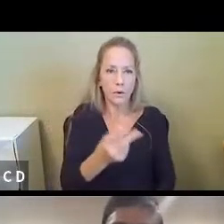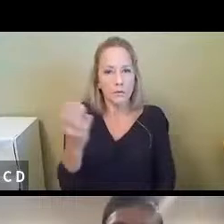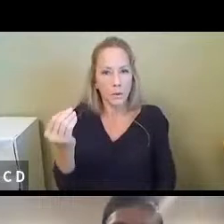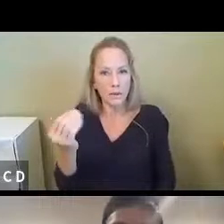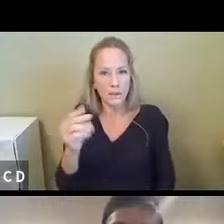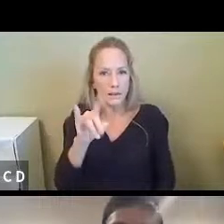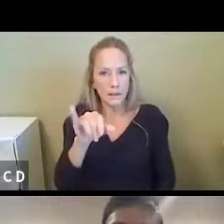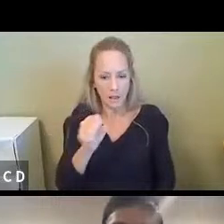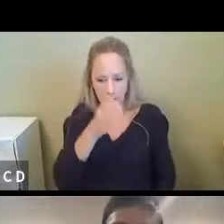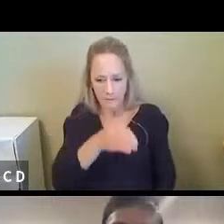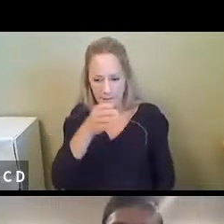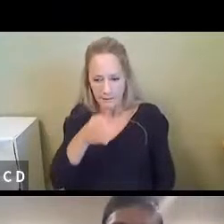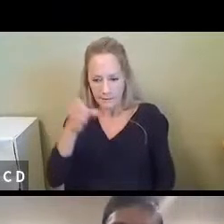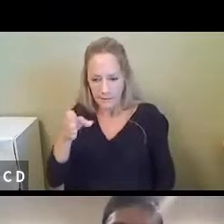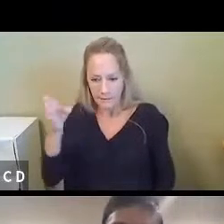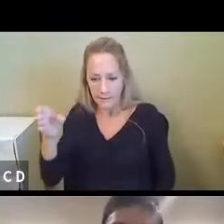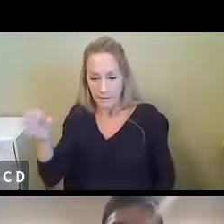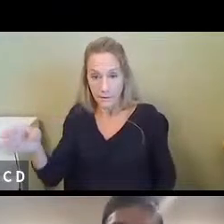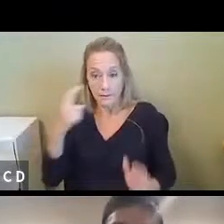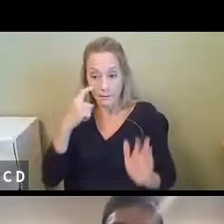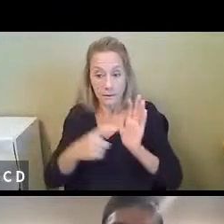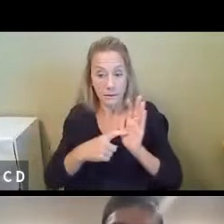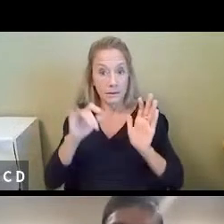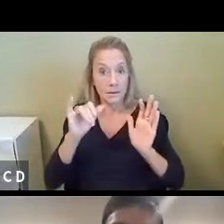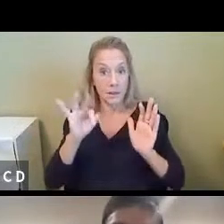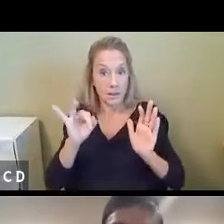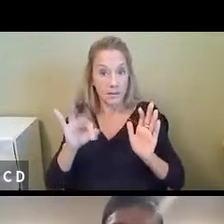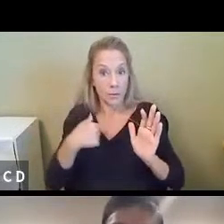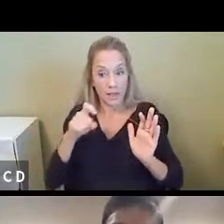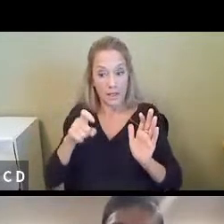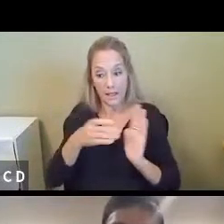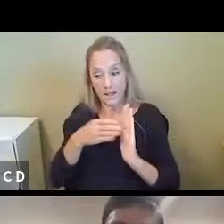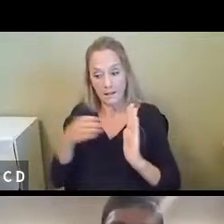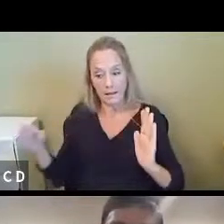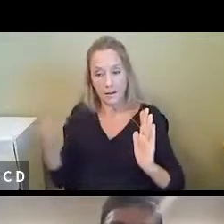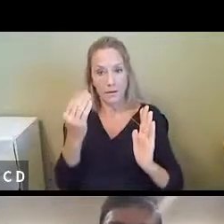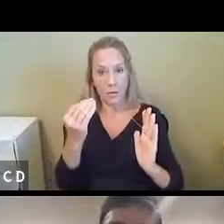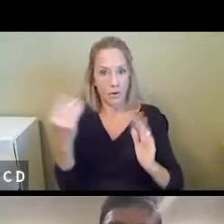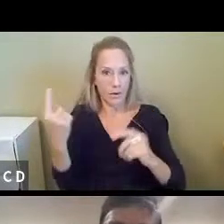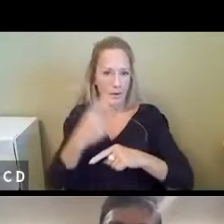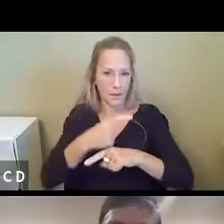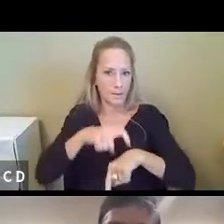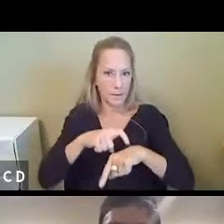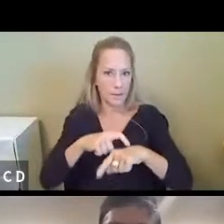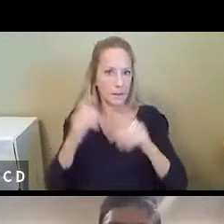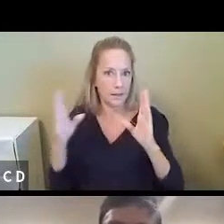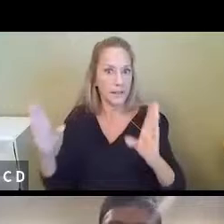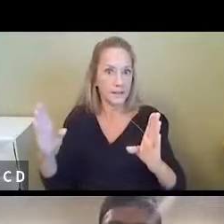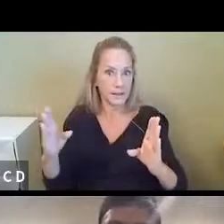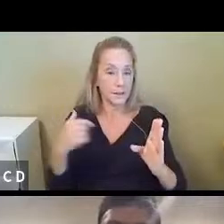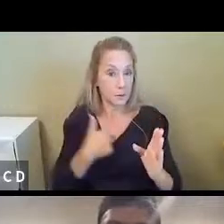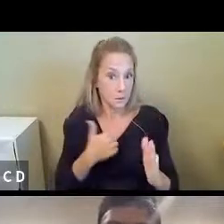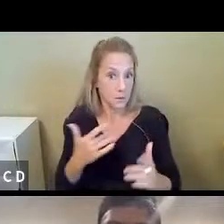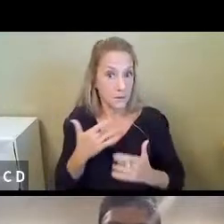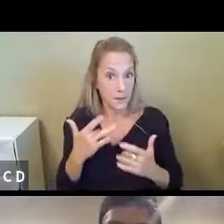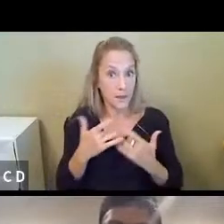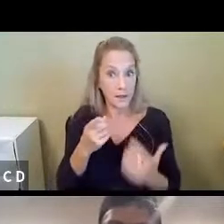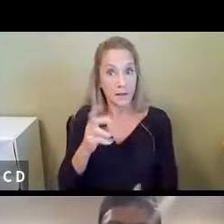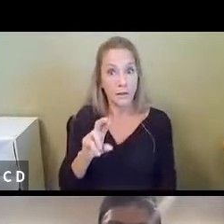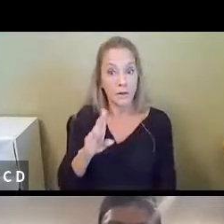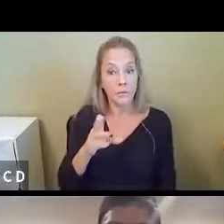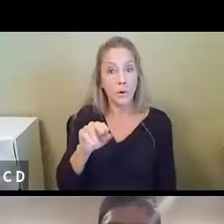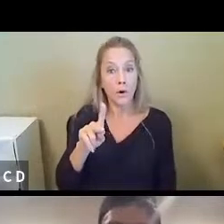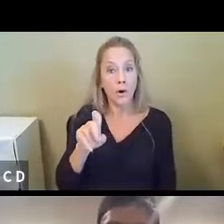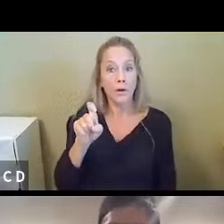To try to identify, do we really need that 14-day period? So we're excited that we'll get to that. Dr. Burks said we need